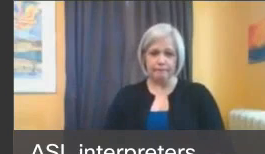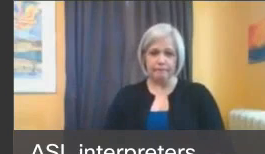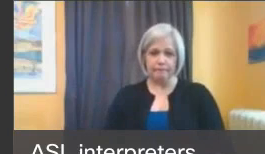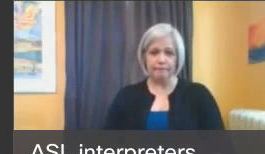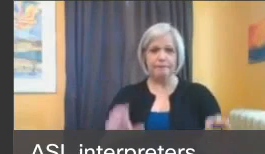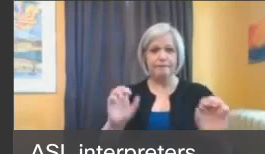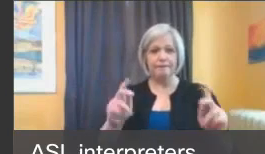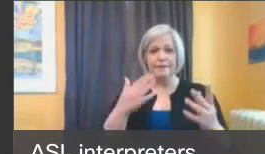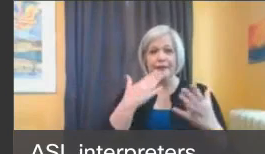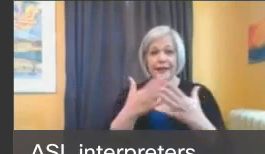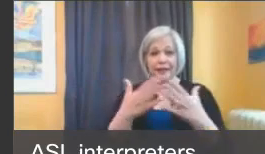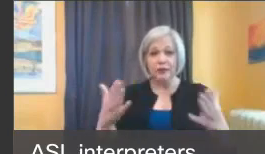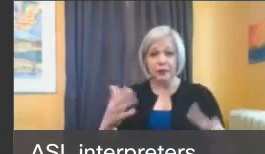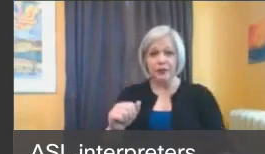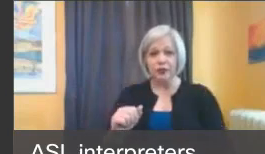Thank you so much.